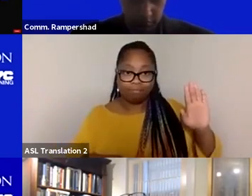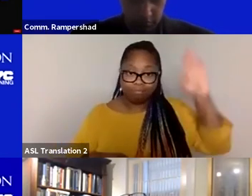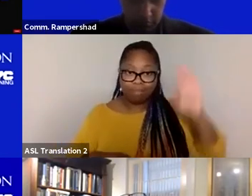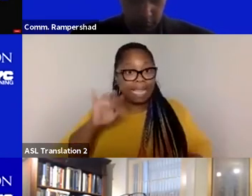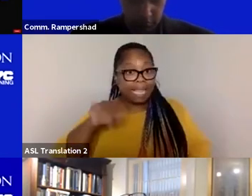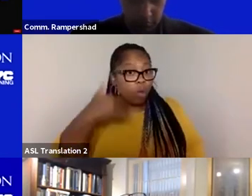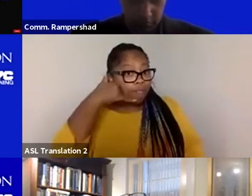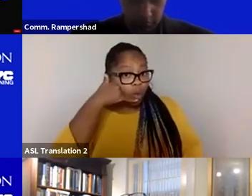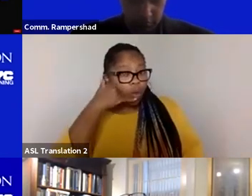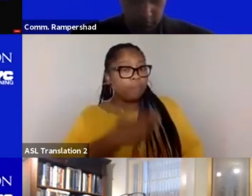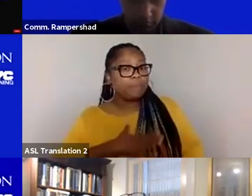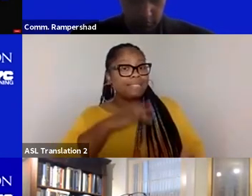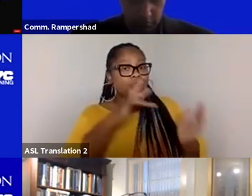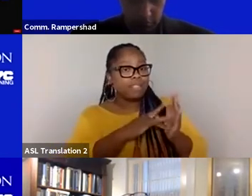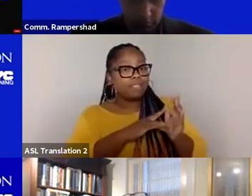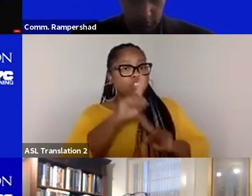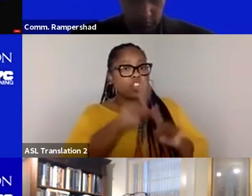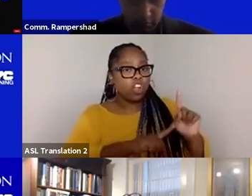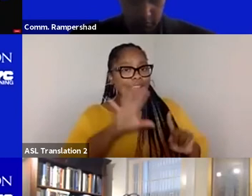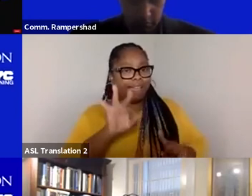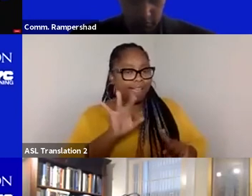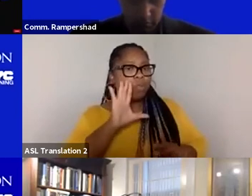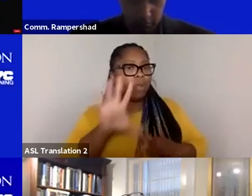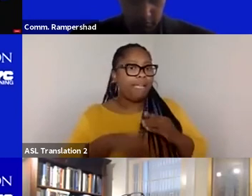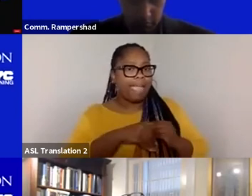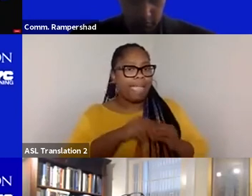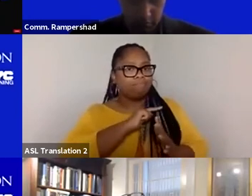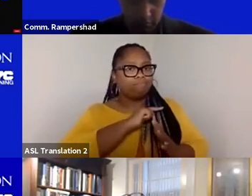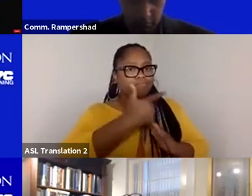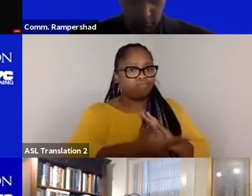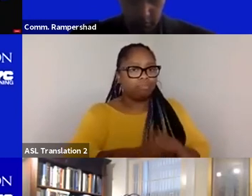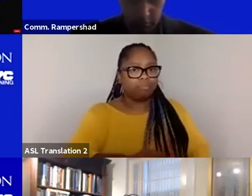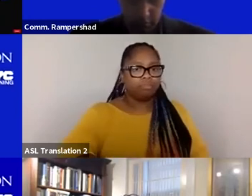press *9 to be added to the queue.